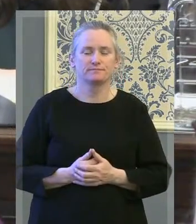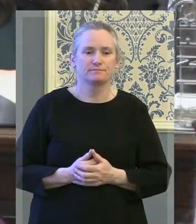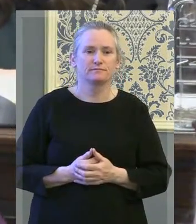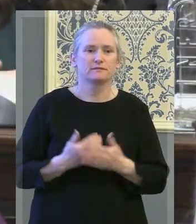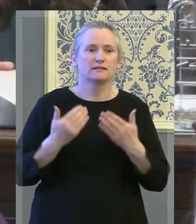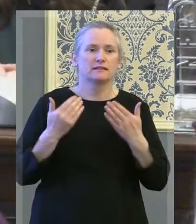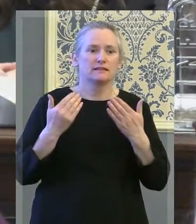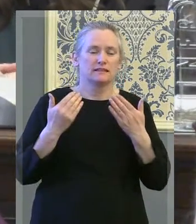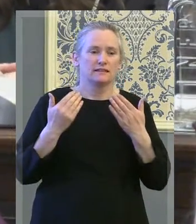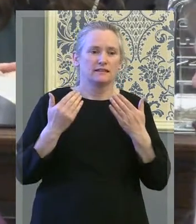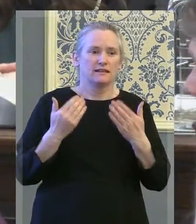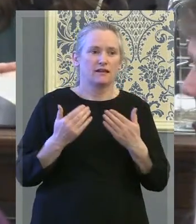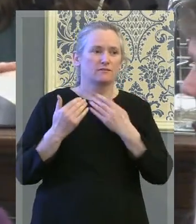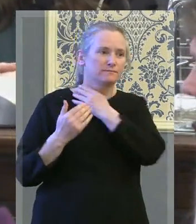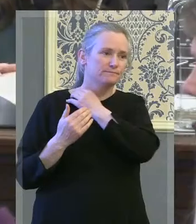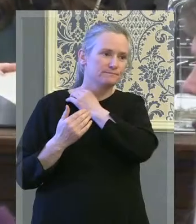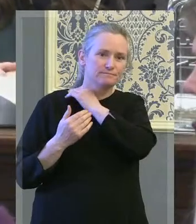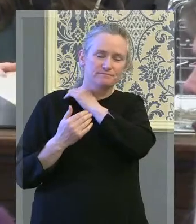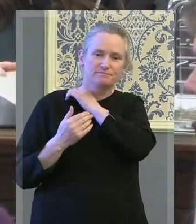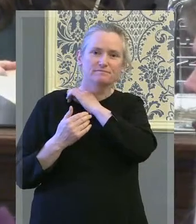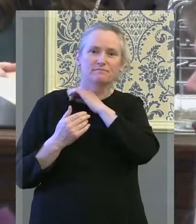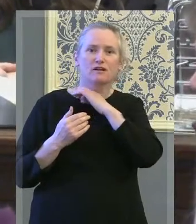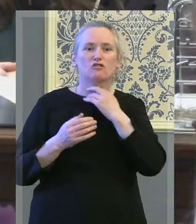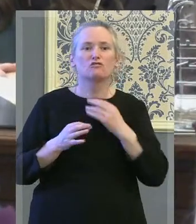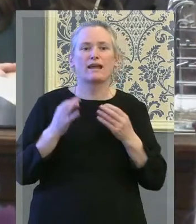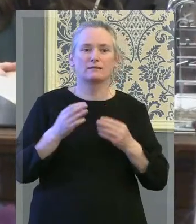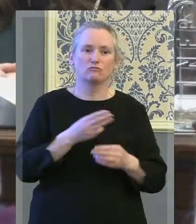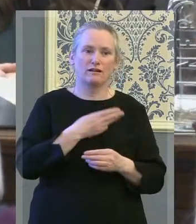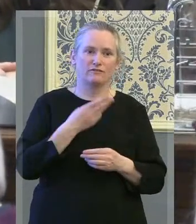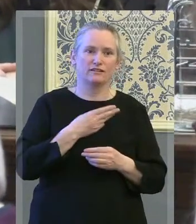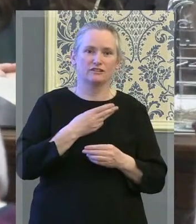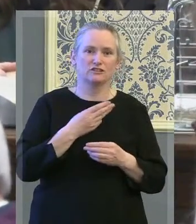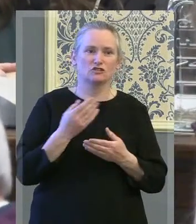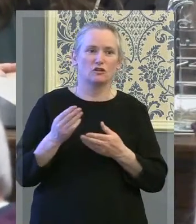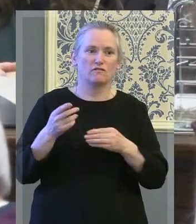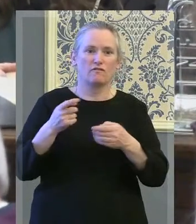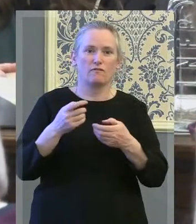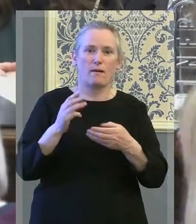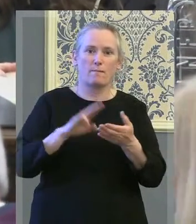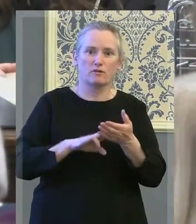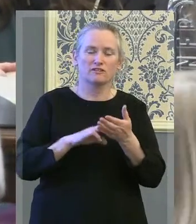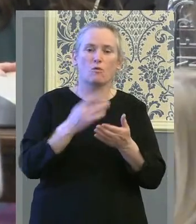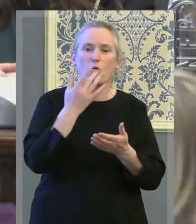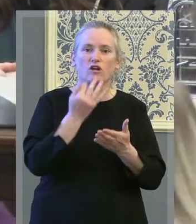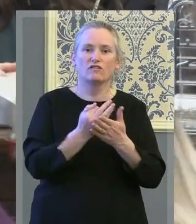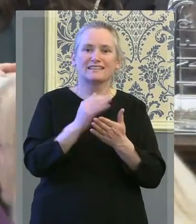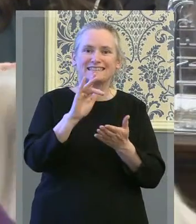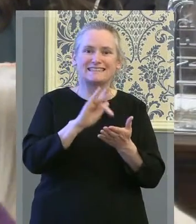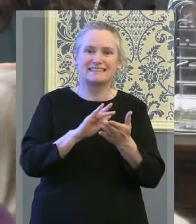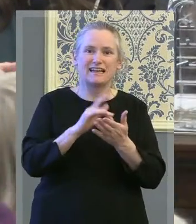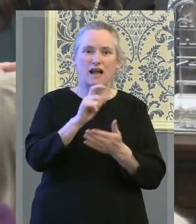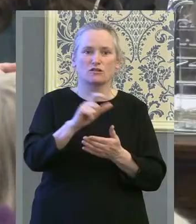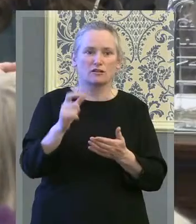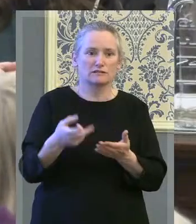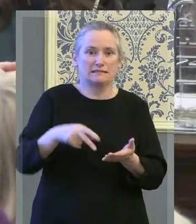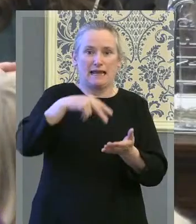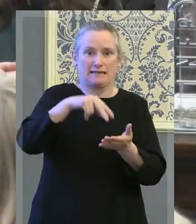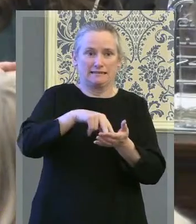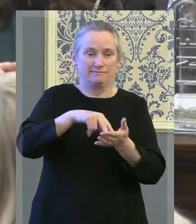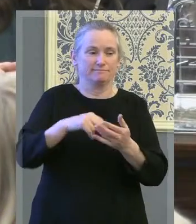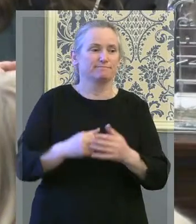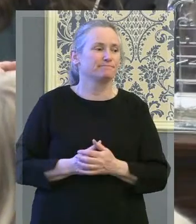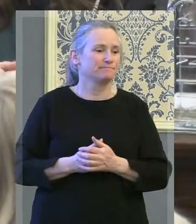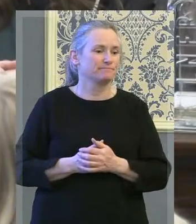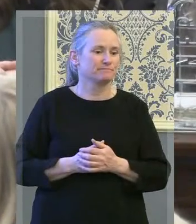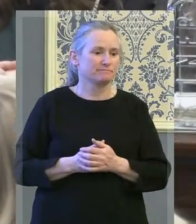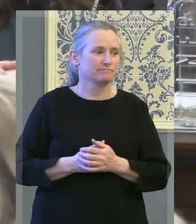Now it is my great privilege to invite the members of Waterford City and County Council to stand and adopt